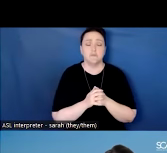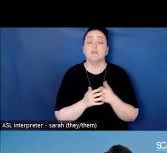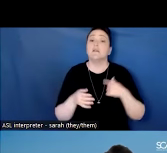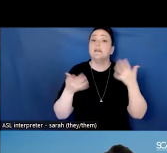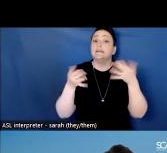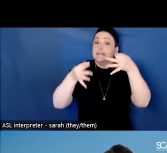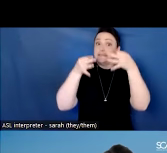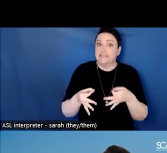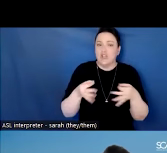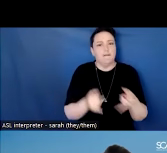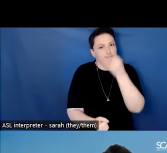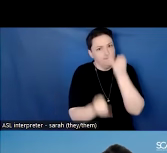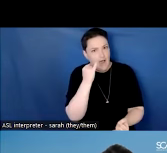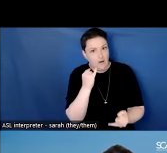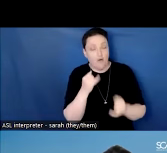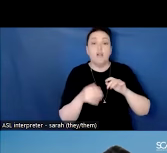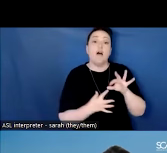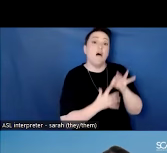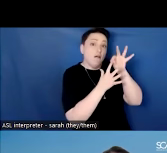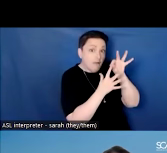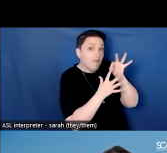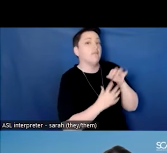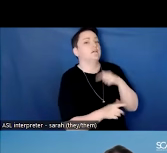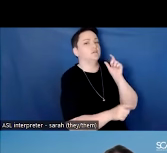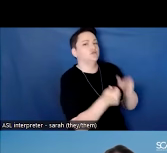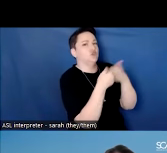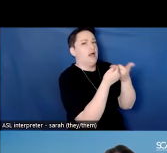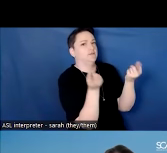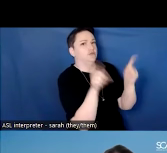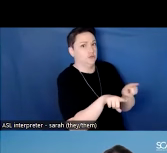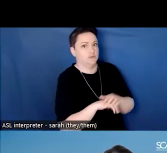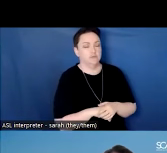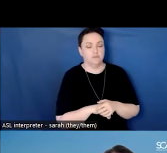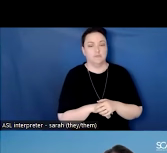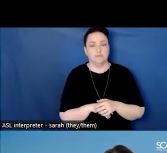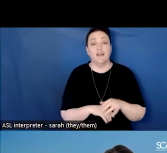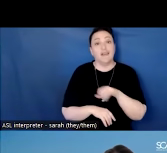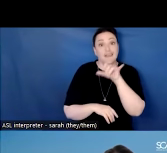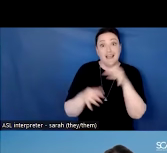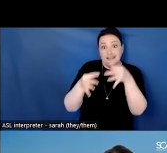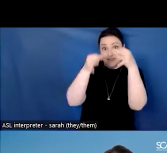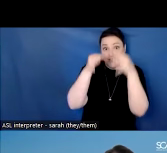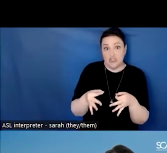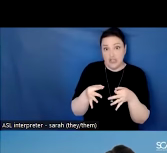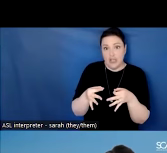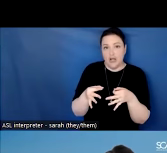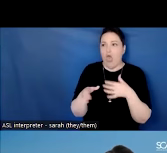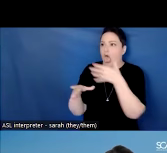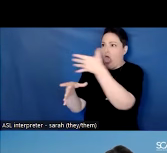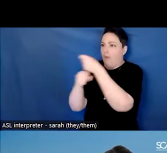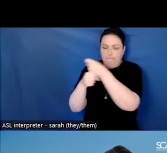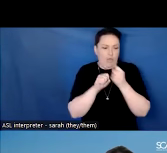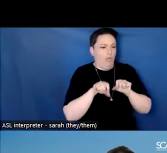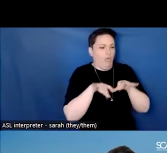and conclusive unless challenged. CEQA must not be subverted into an instrument for the oppression and